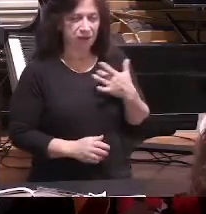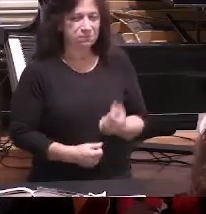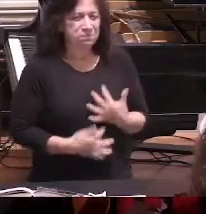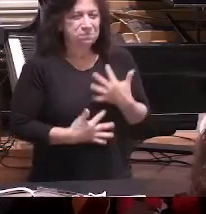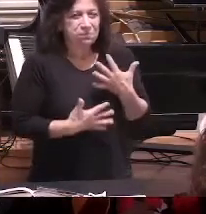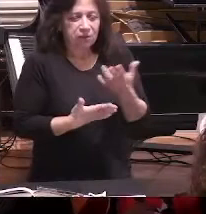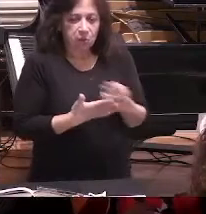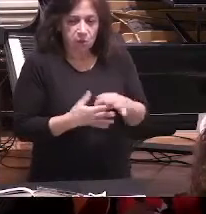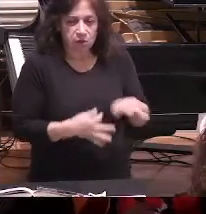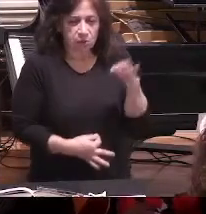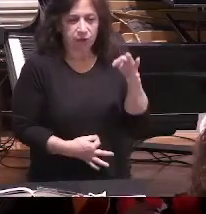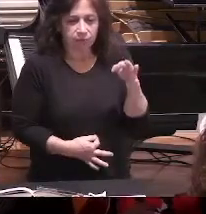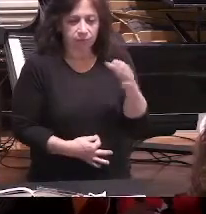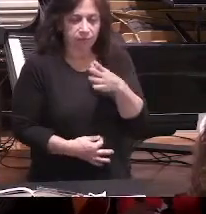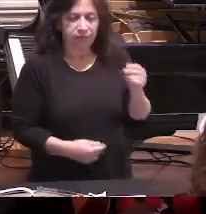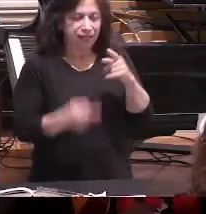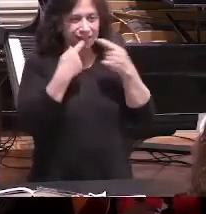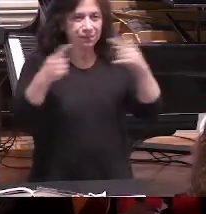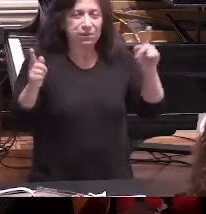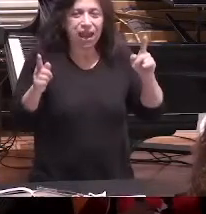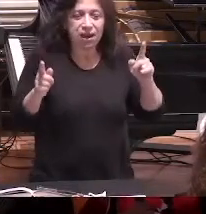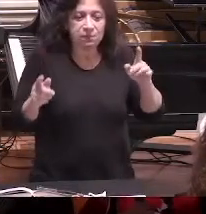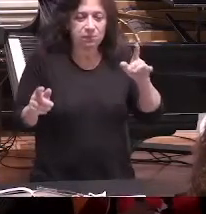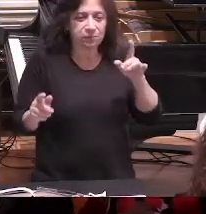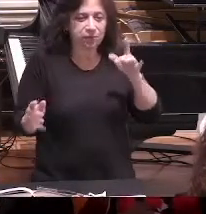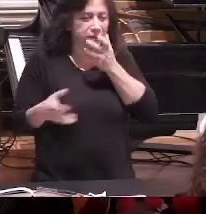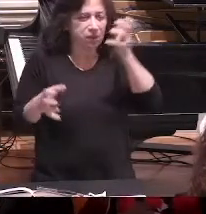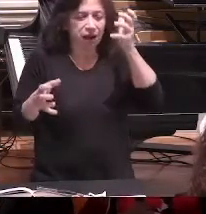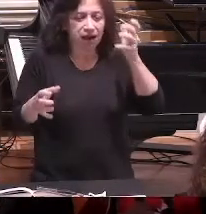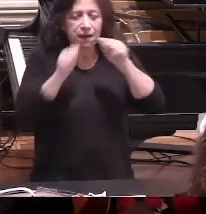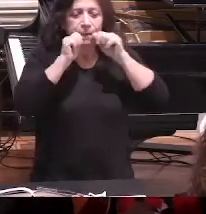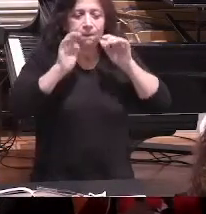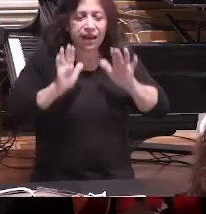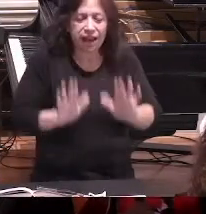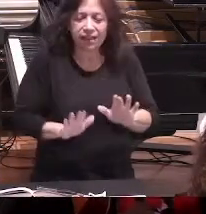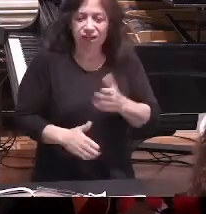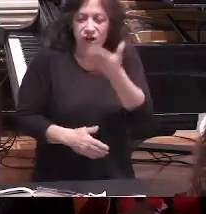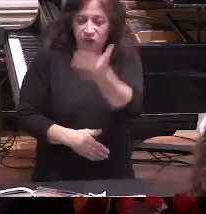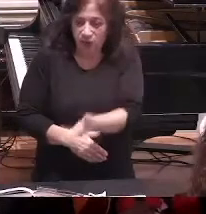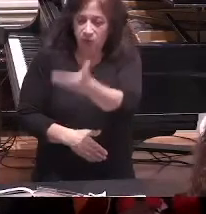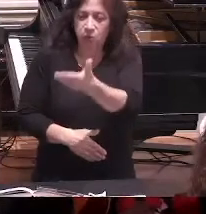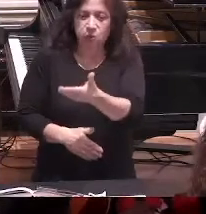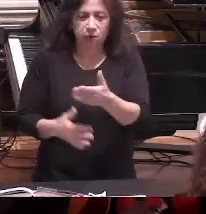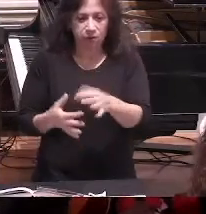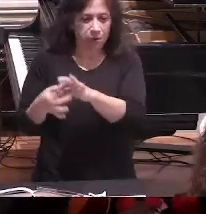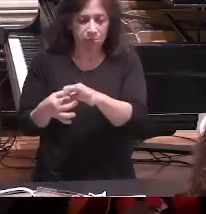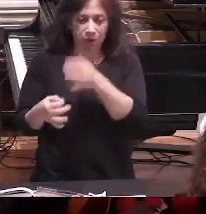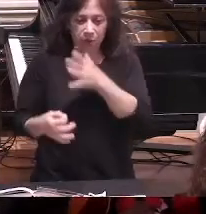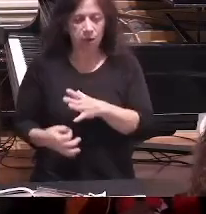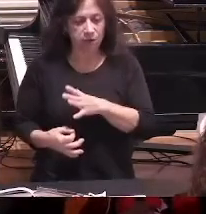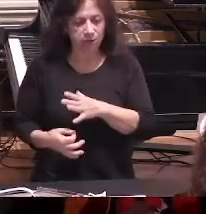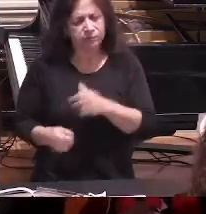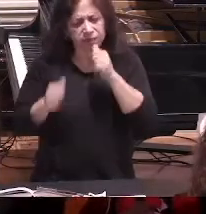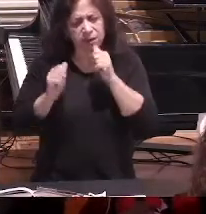Holy Spirit and exclaimed with a loud cry, "Blessed are you among women,